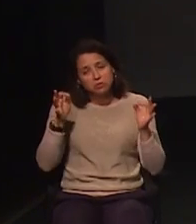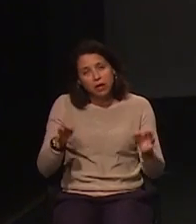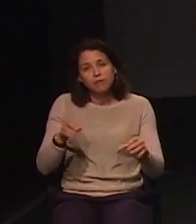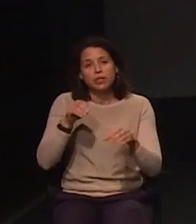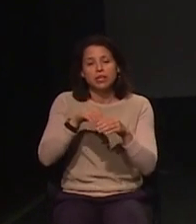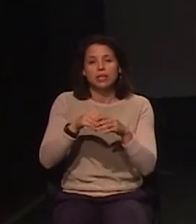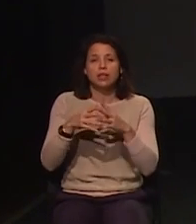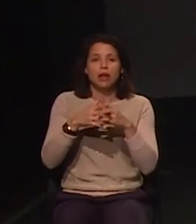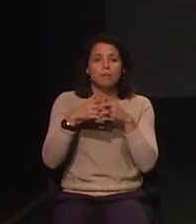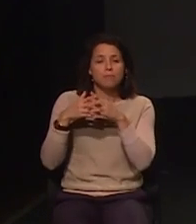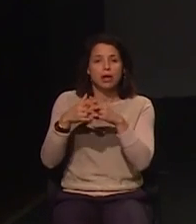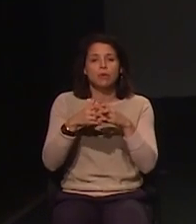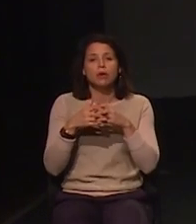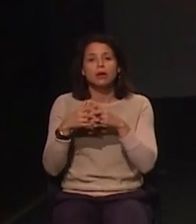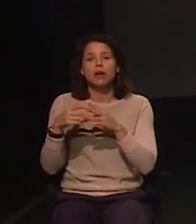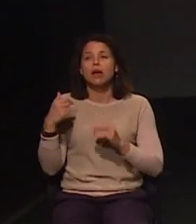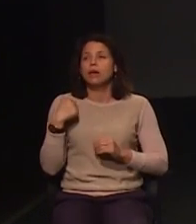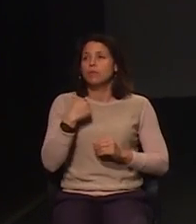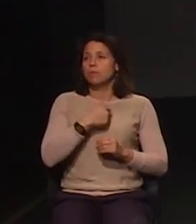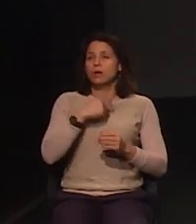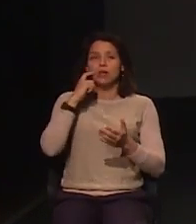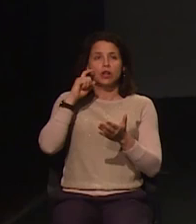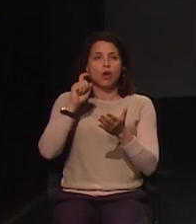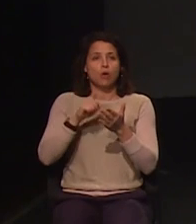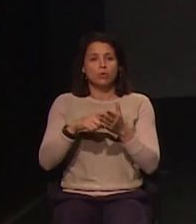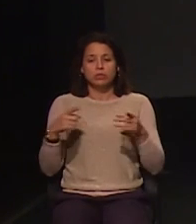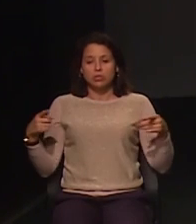of that in a certain way right now.